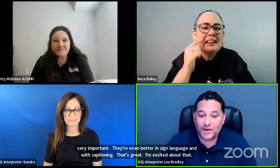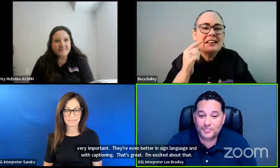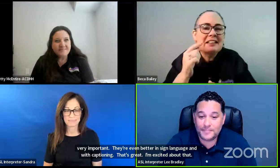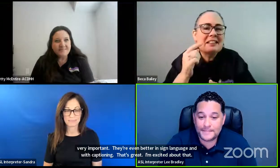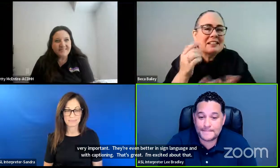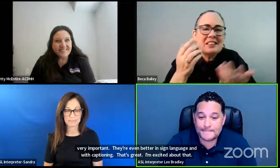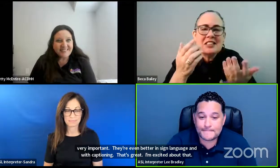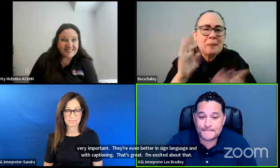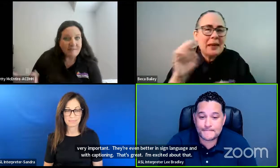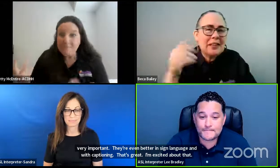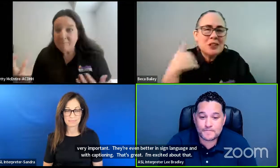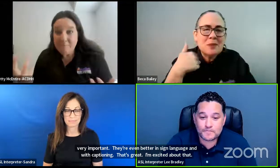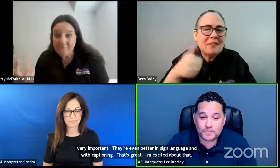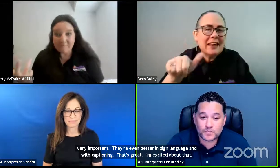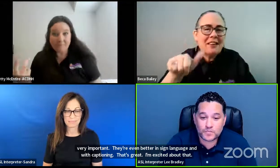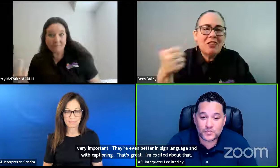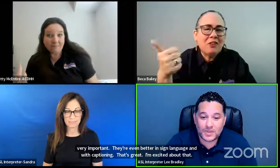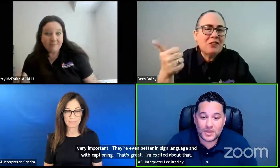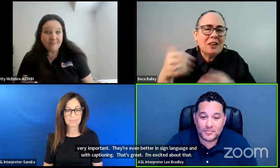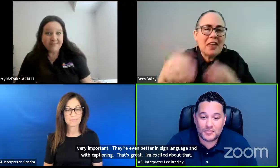Okay, well,